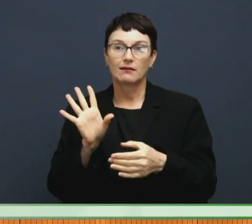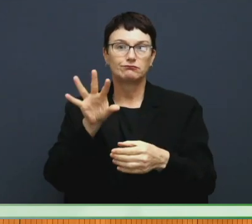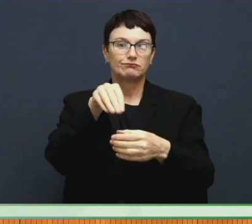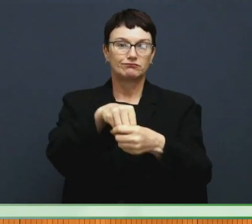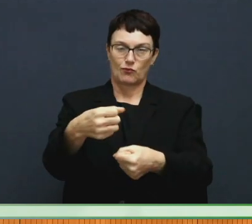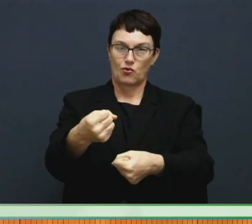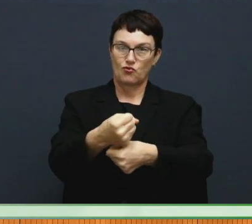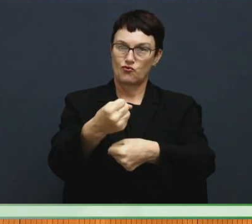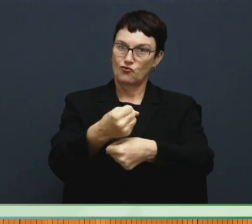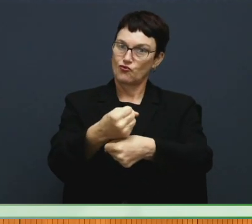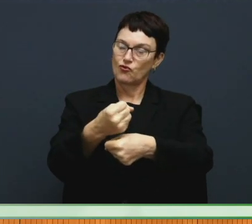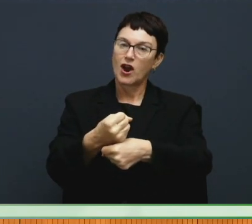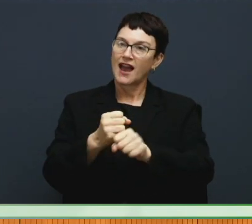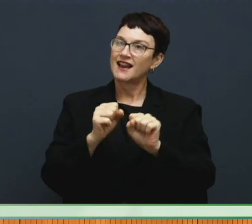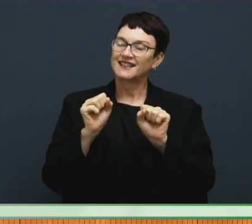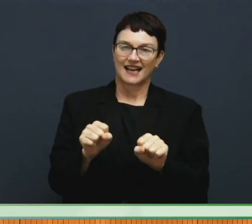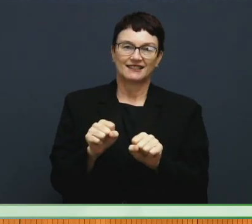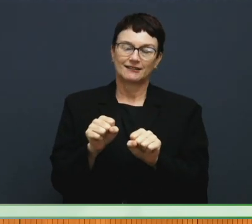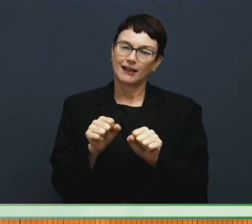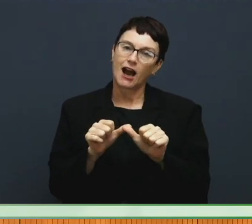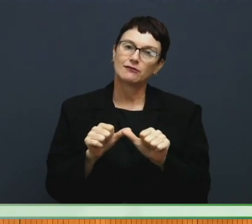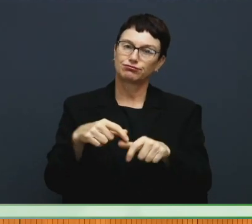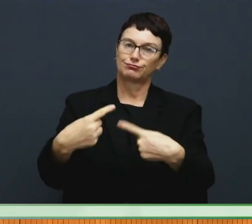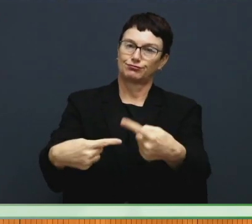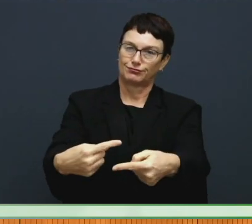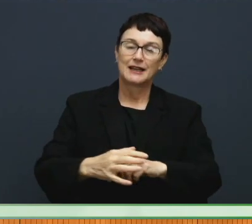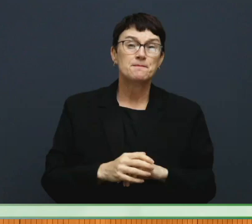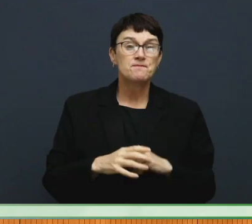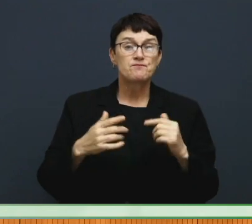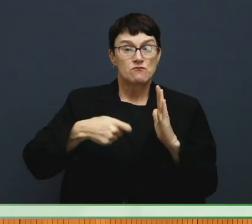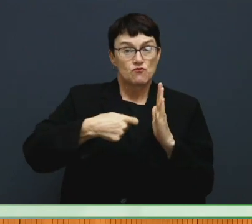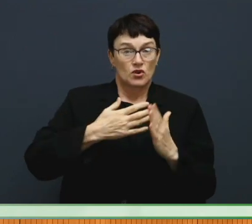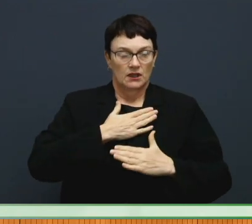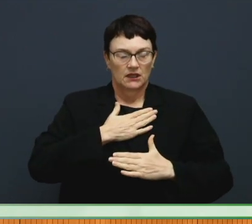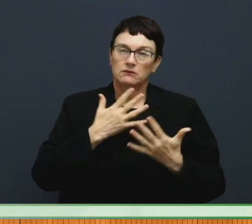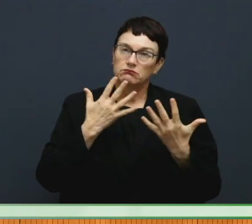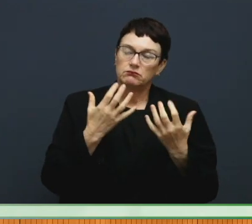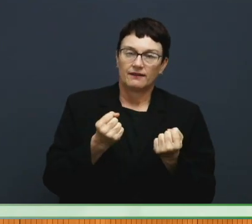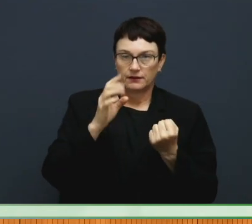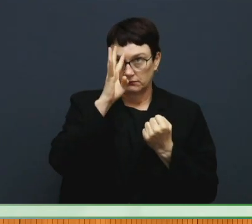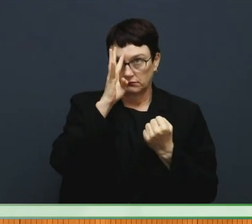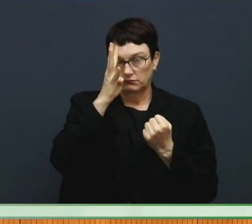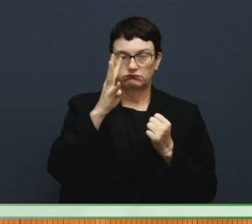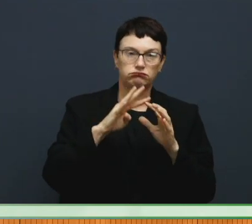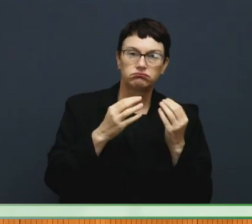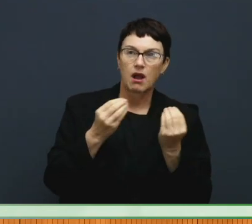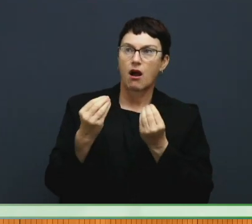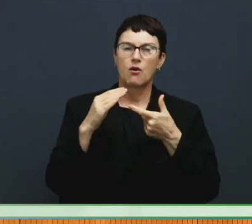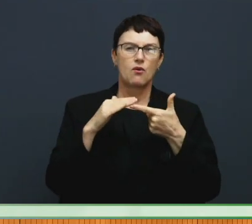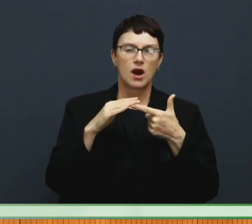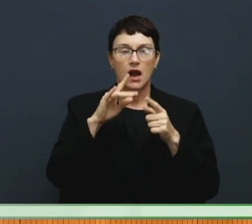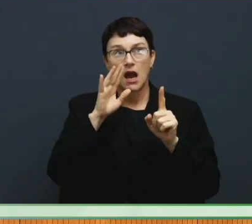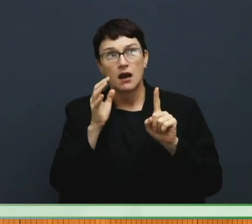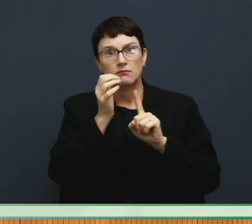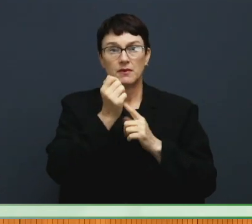employment. Thirdly, the project innovation and achievements. Distinctive professional